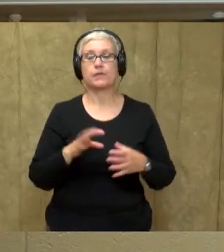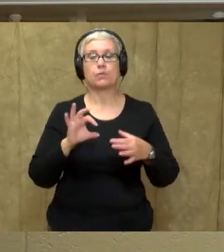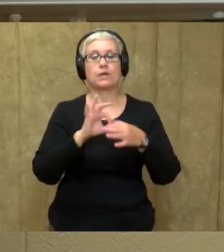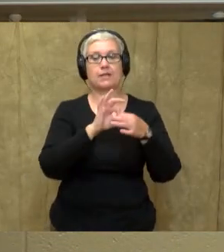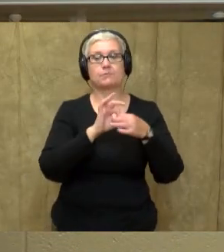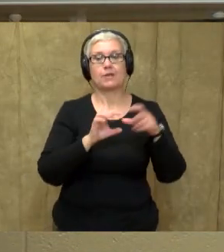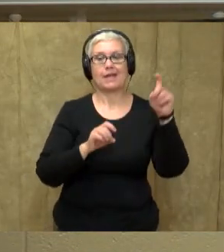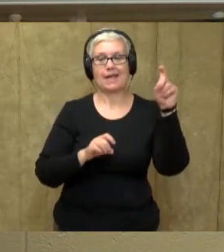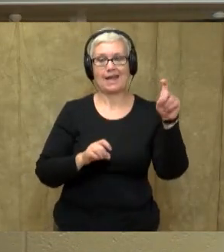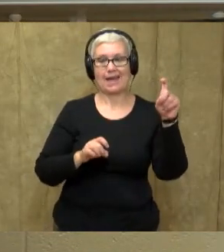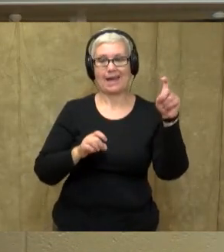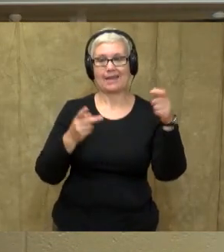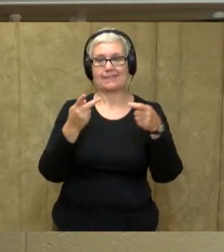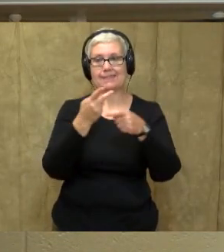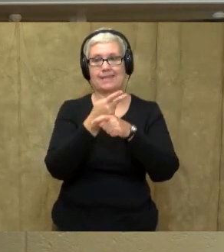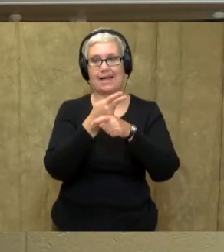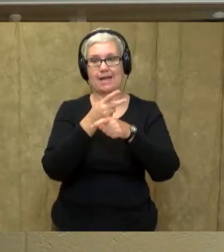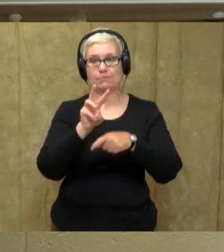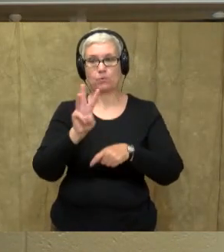the width, so my length